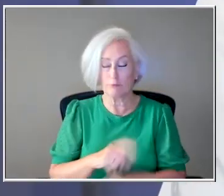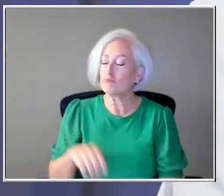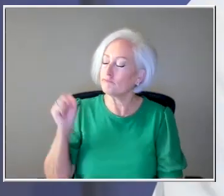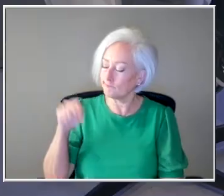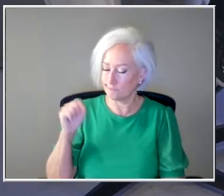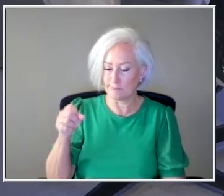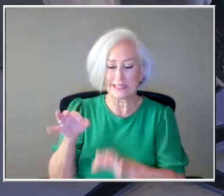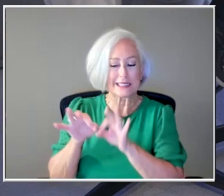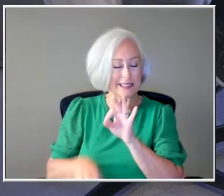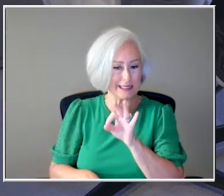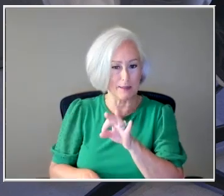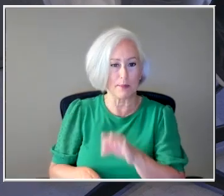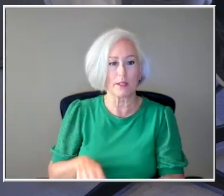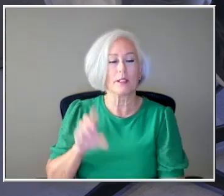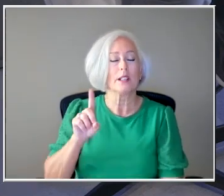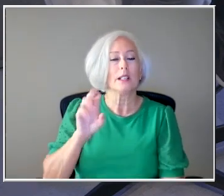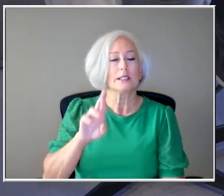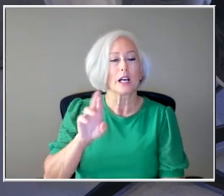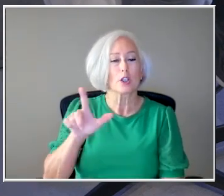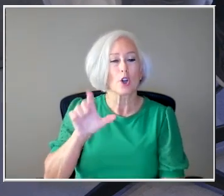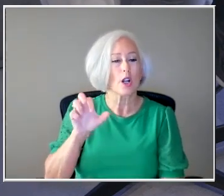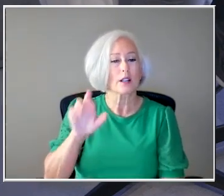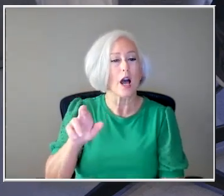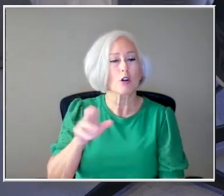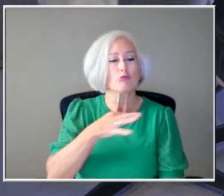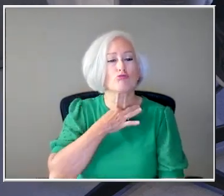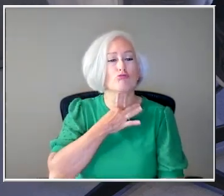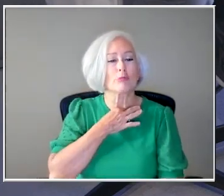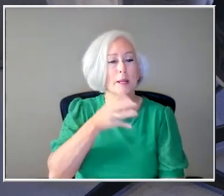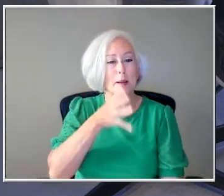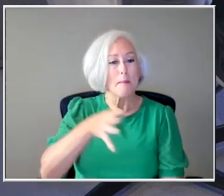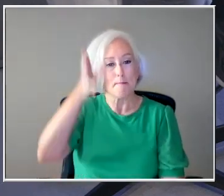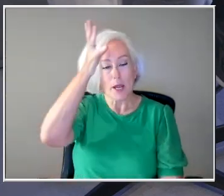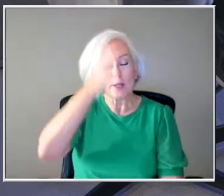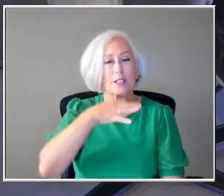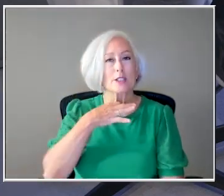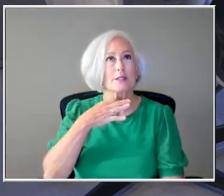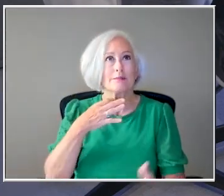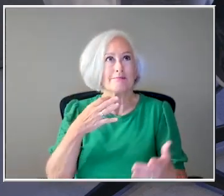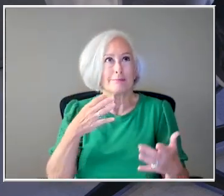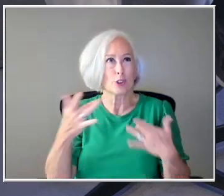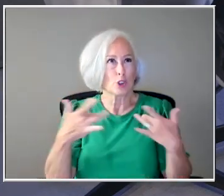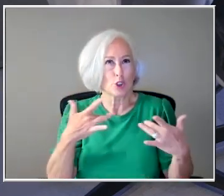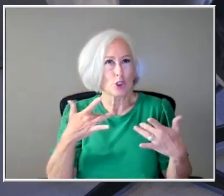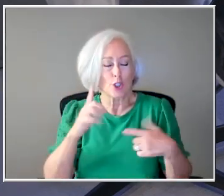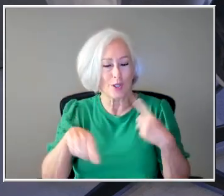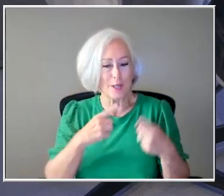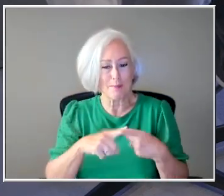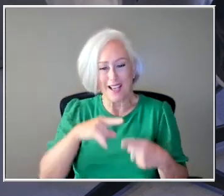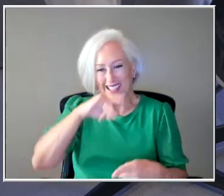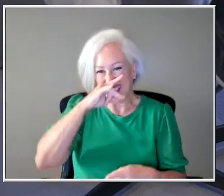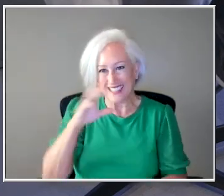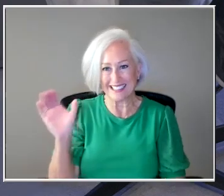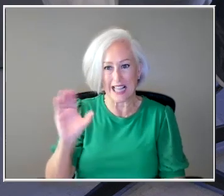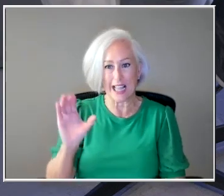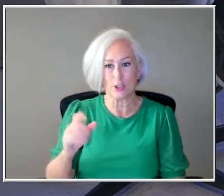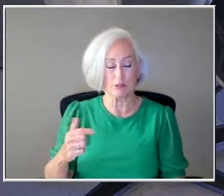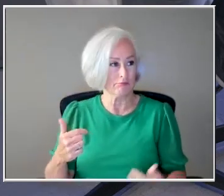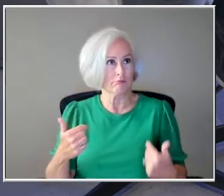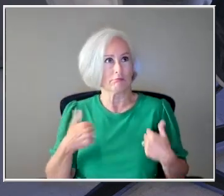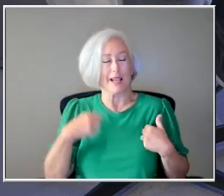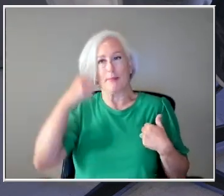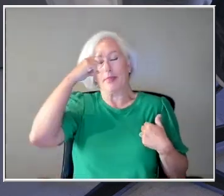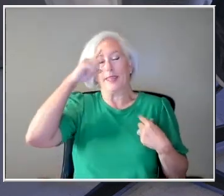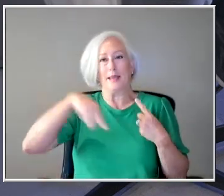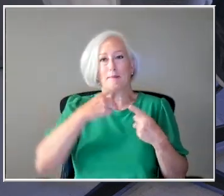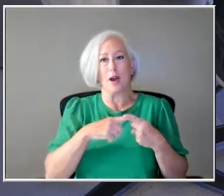do parents come in asking about kids' cholesterol? I mean, let's be honest, I'm thinking of the things that my kids eat, and when we talk about